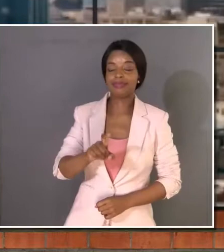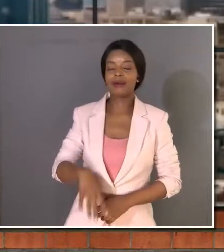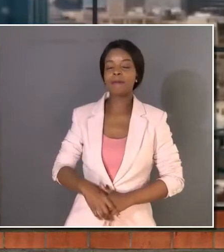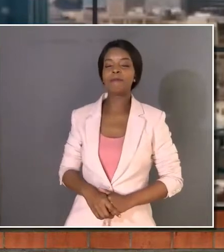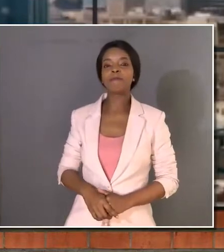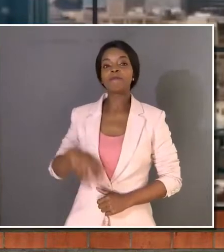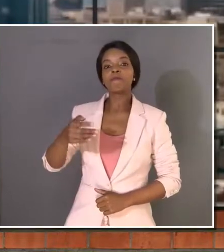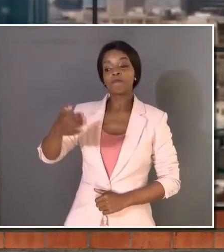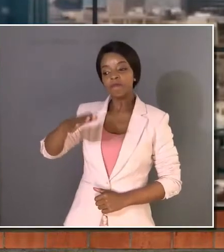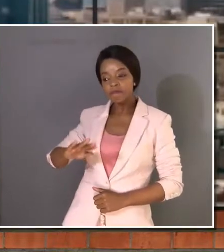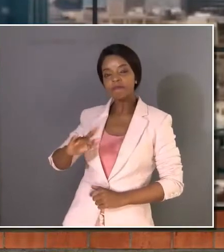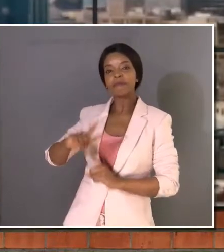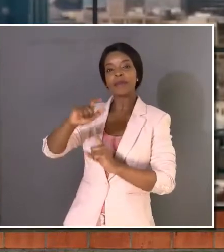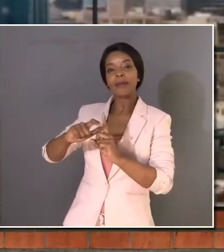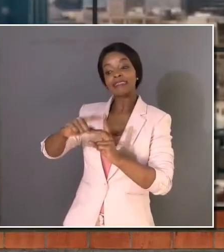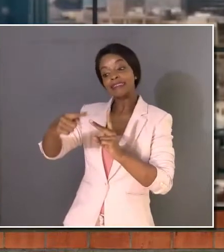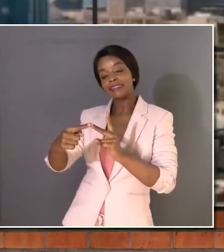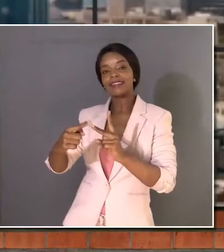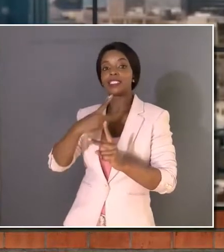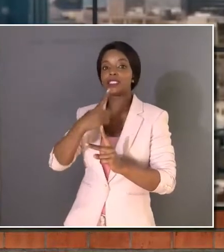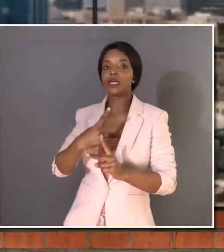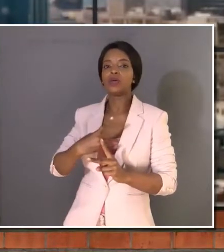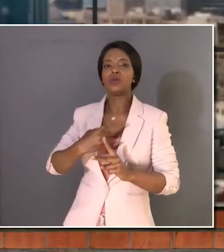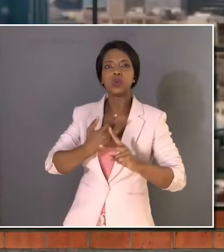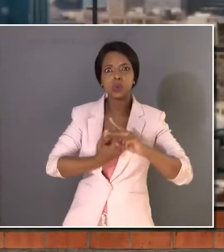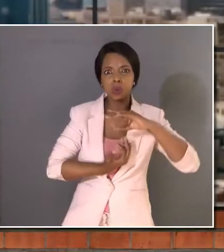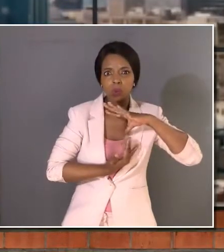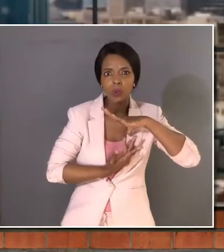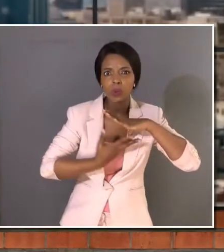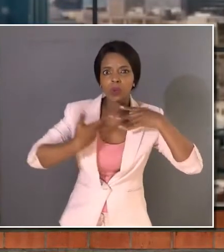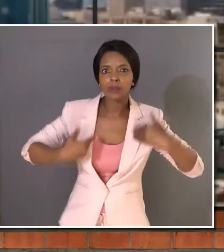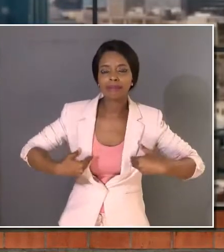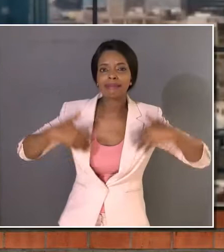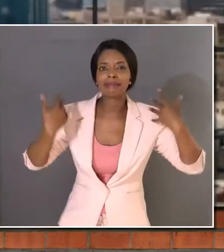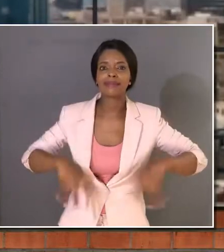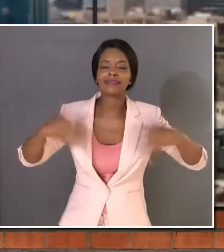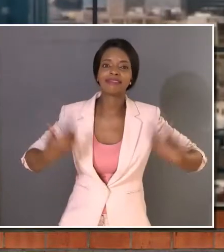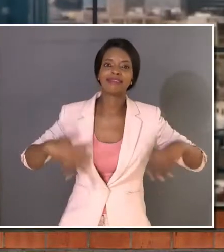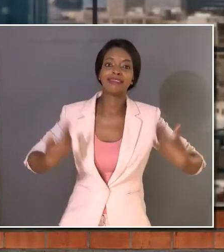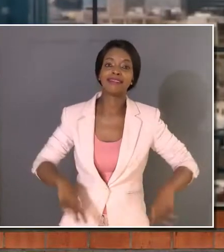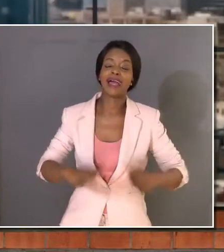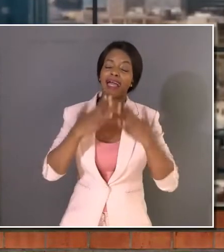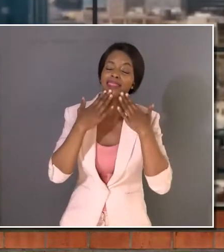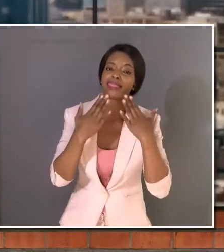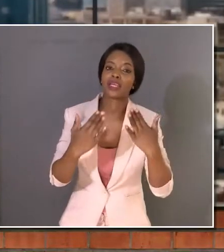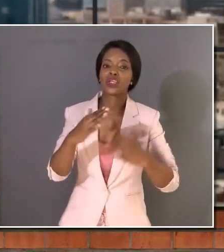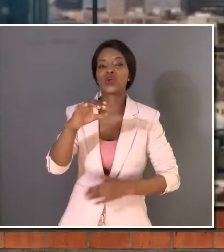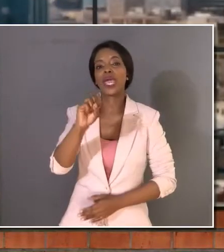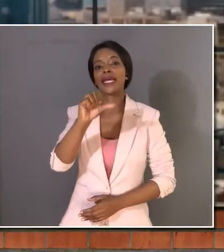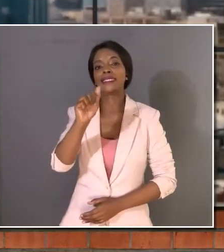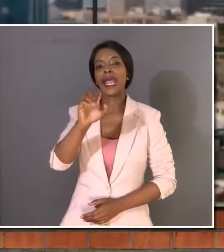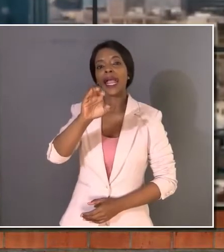am moved, inspired, and hopeful. What a great initiative, SAB Foundation. Thank you for your constant work